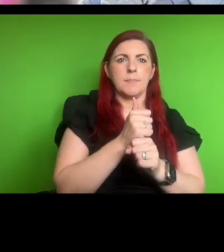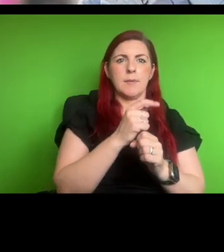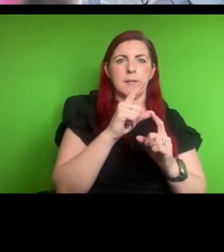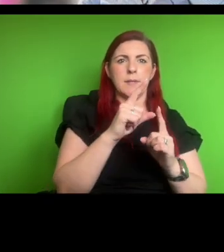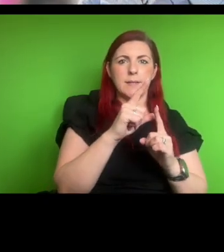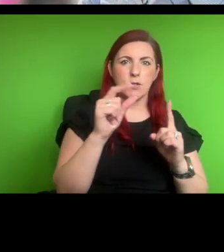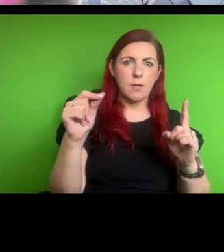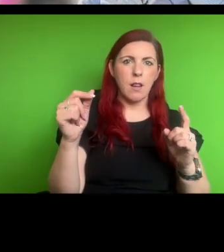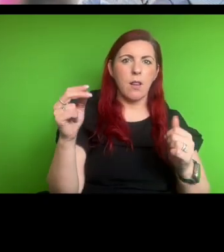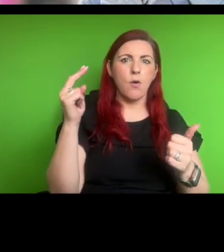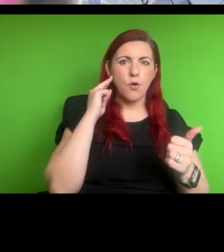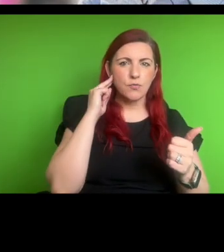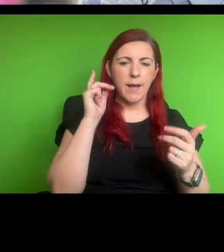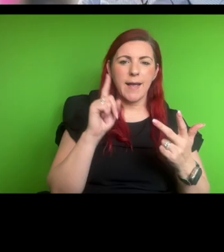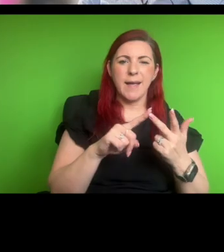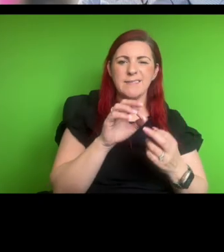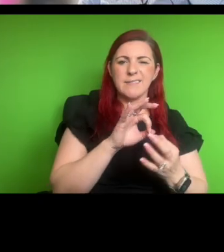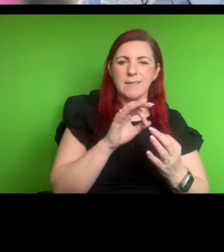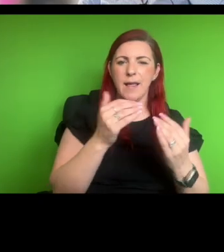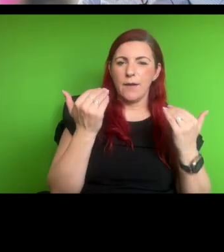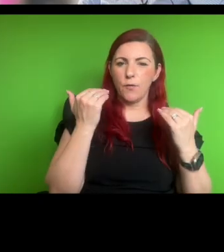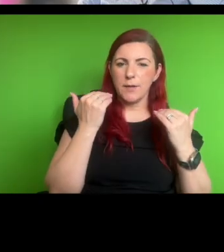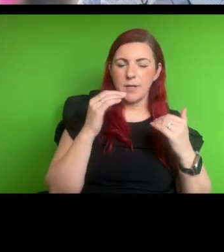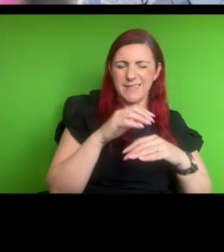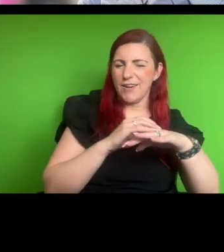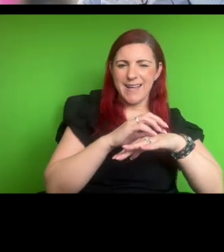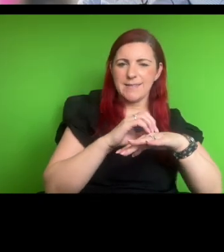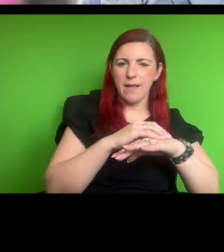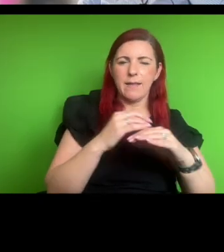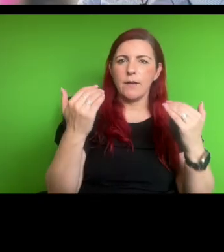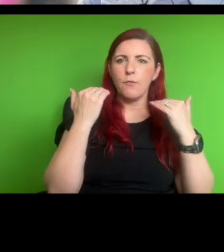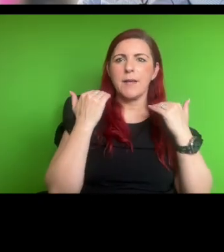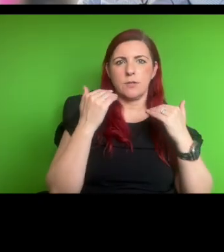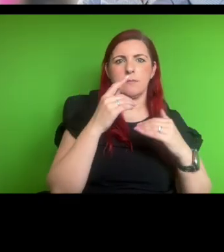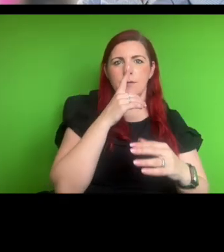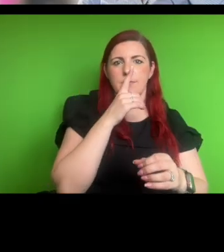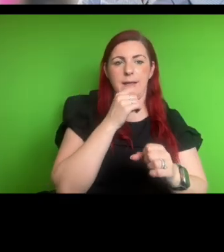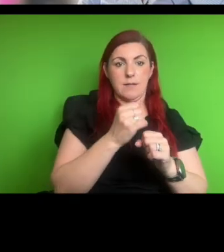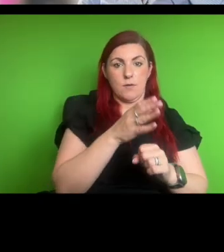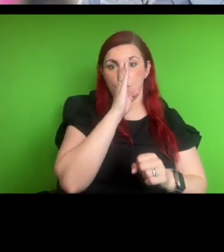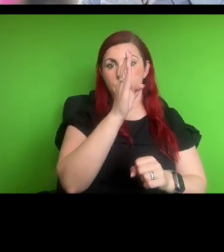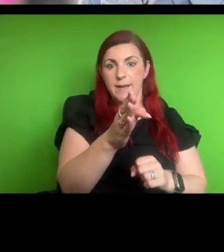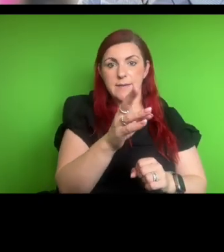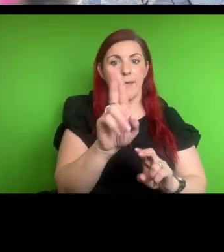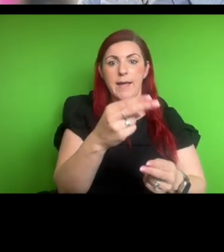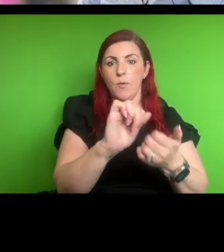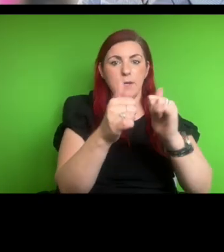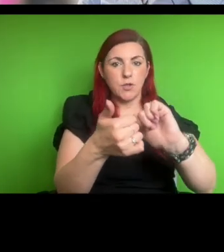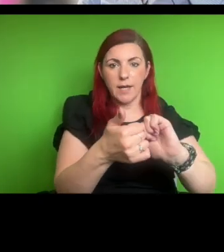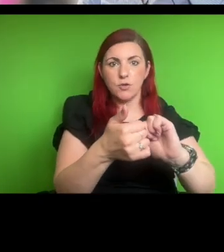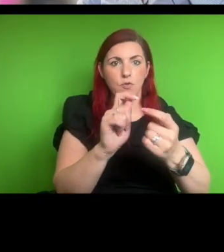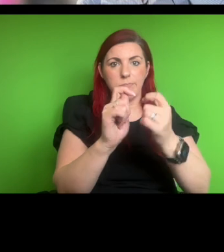information communicated in one direction which cannot be changed or adapted by the user. The standard sets